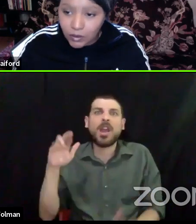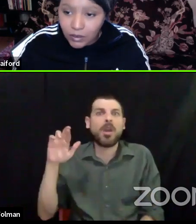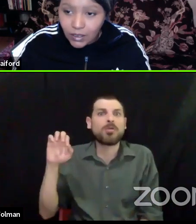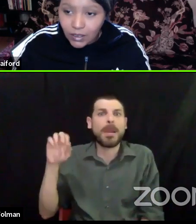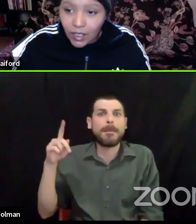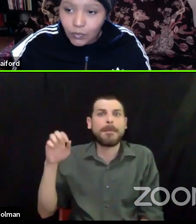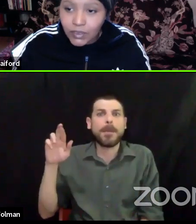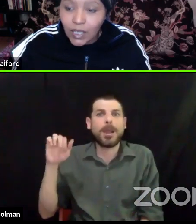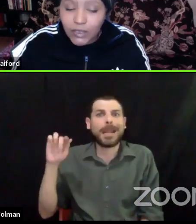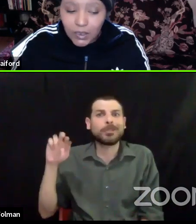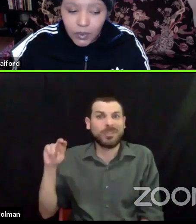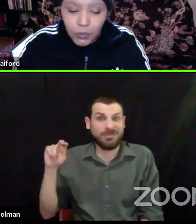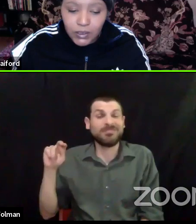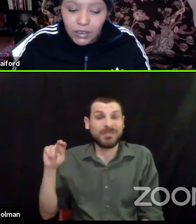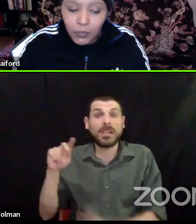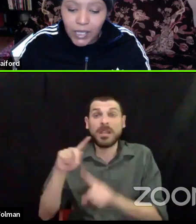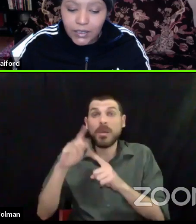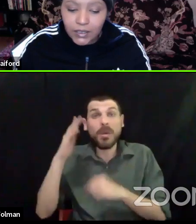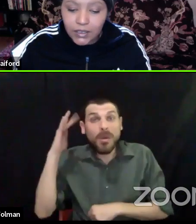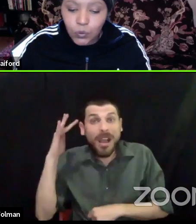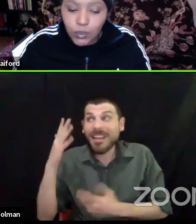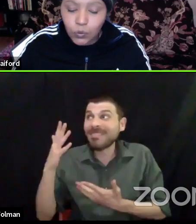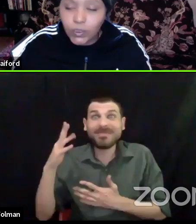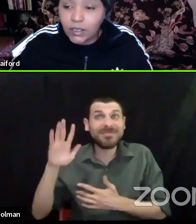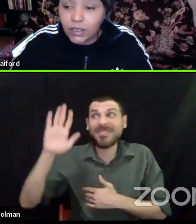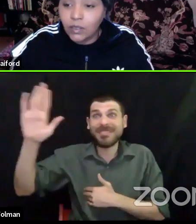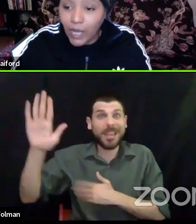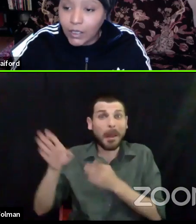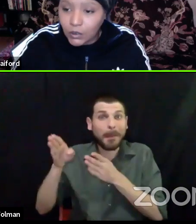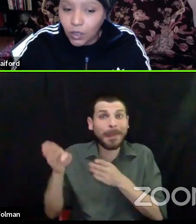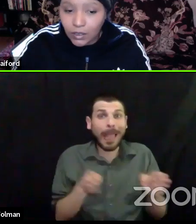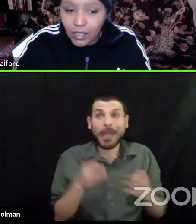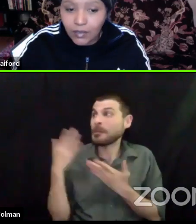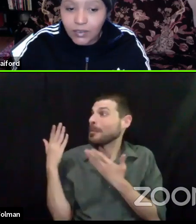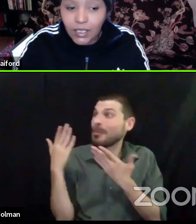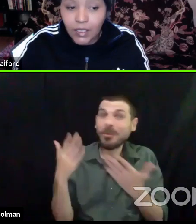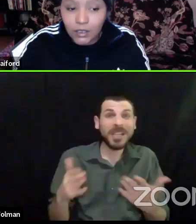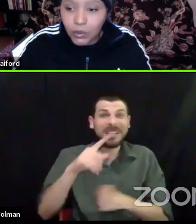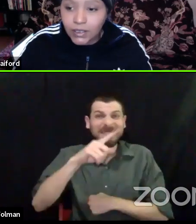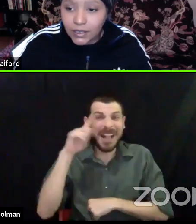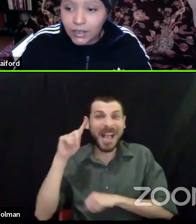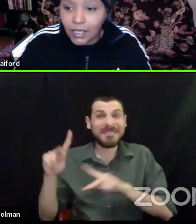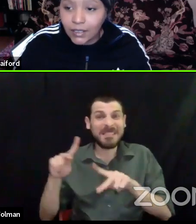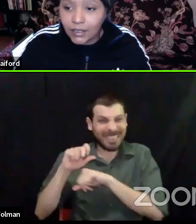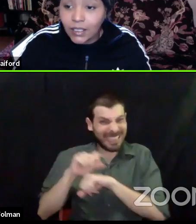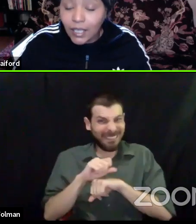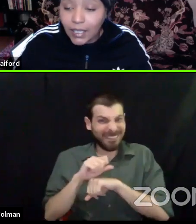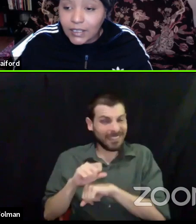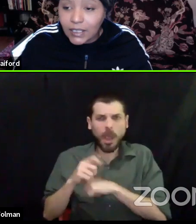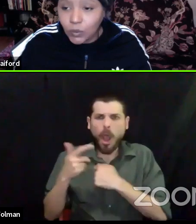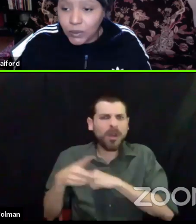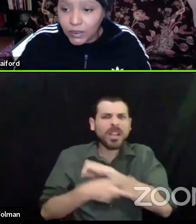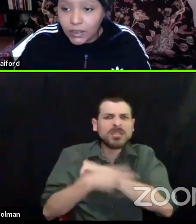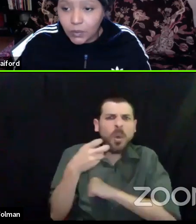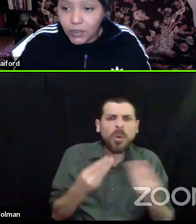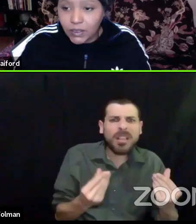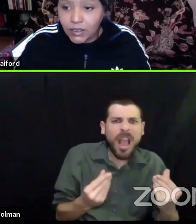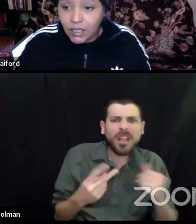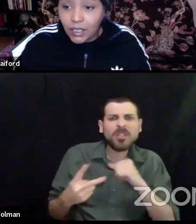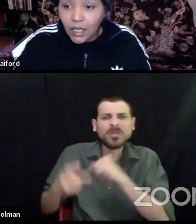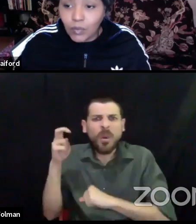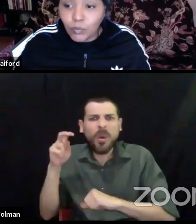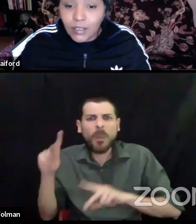equal, never to be put in the capacity to where we could value our lives and join society as equal